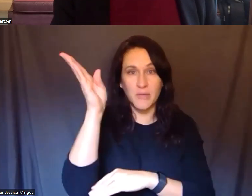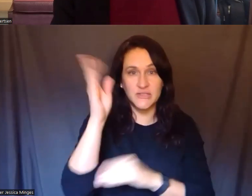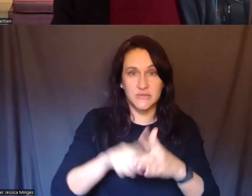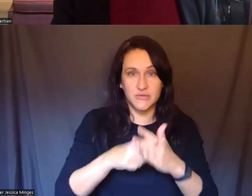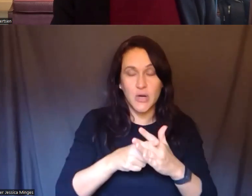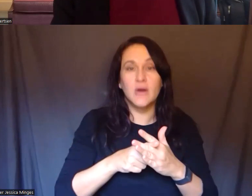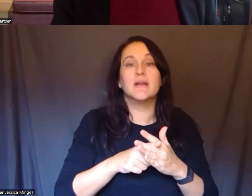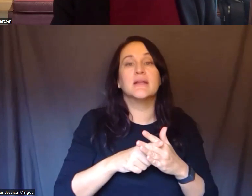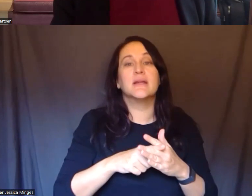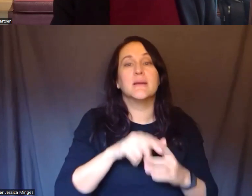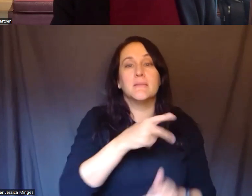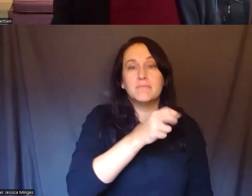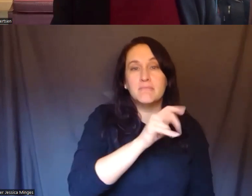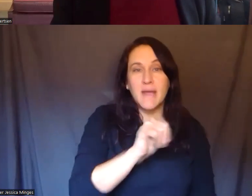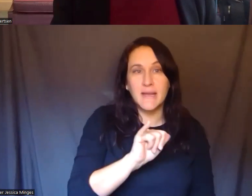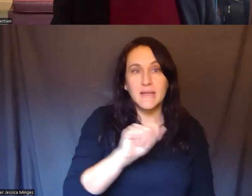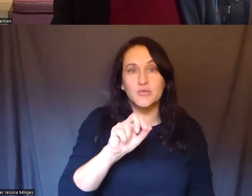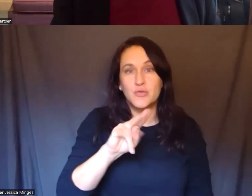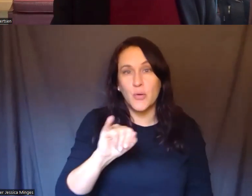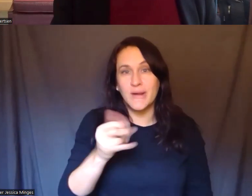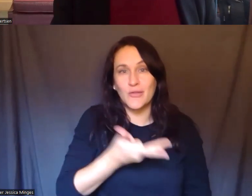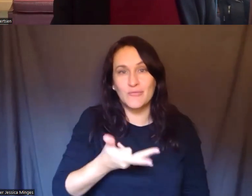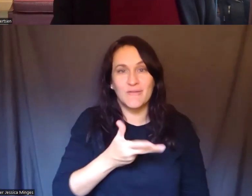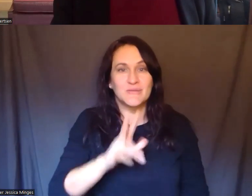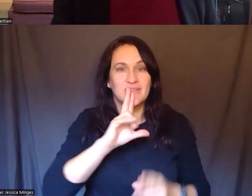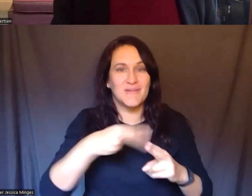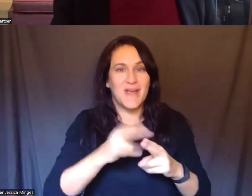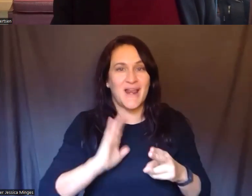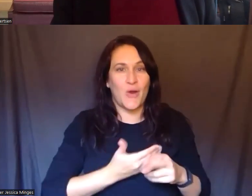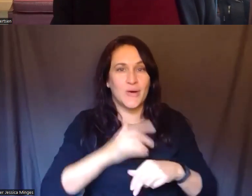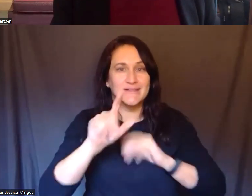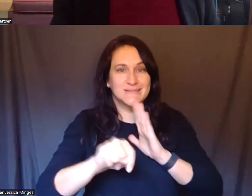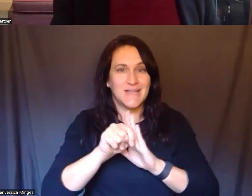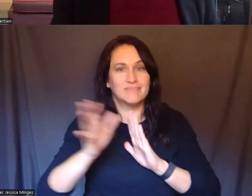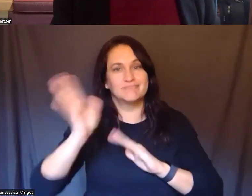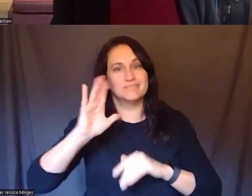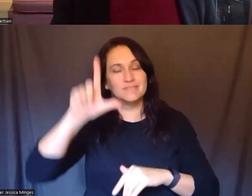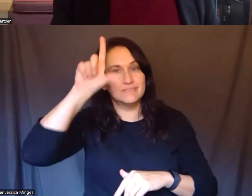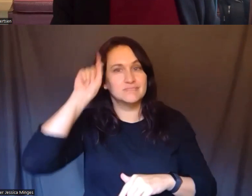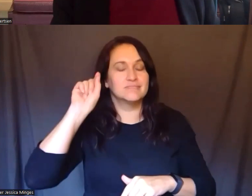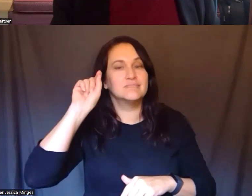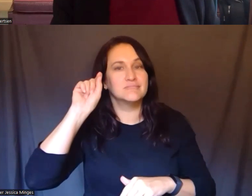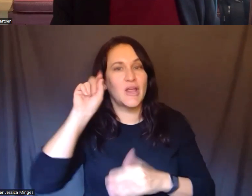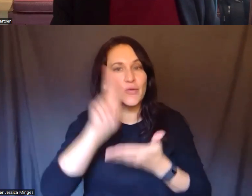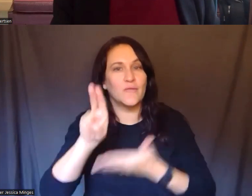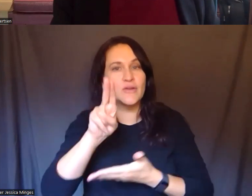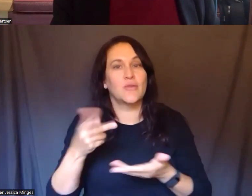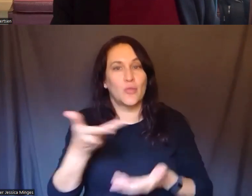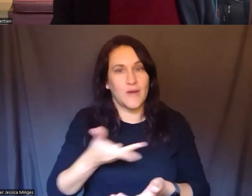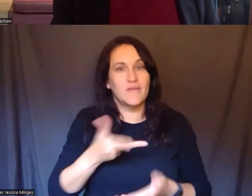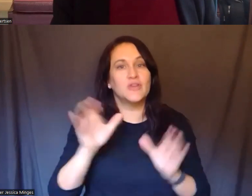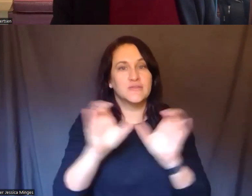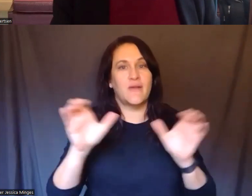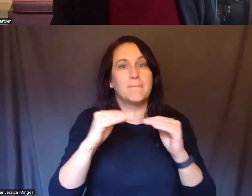and Tony and I were talking about our time at Gallaudet University. We all 3 are certified peer mentors for the deaf and hard of